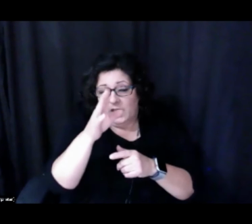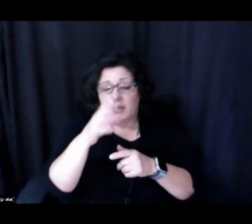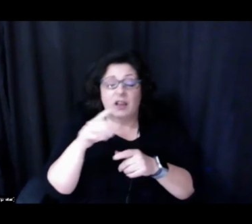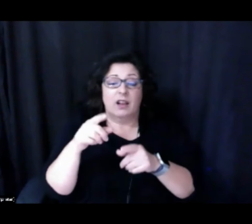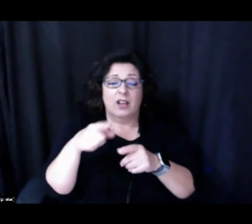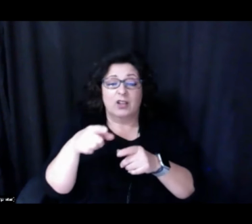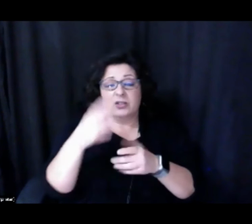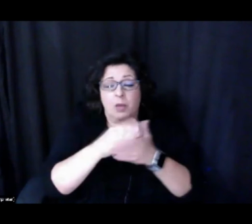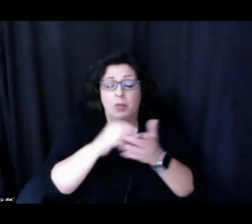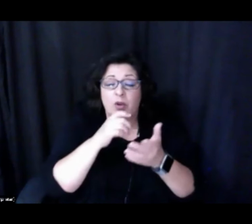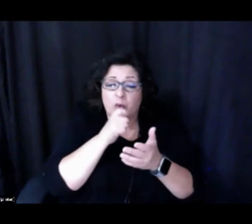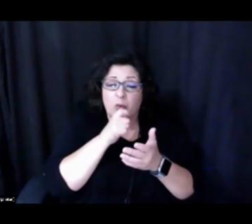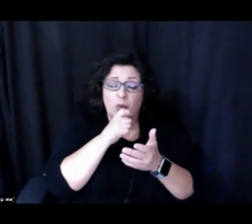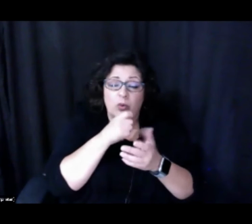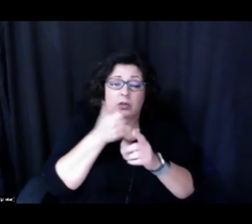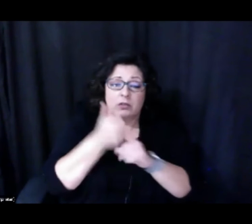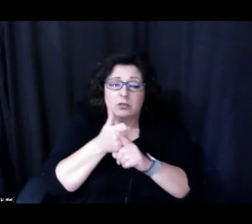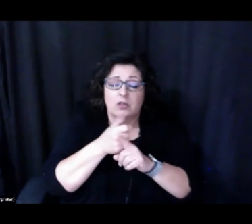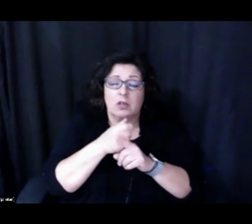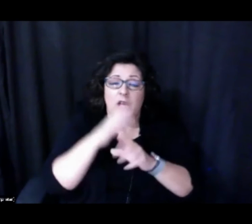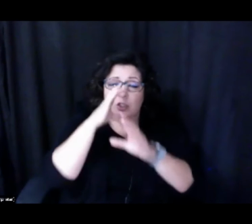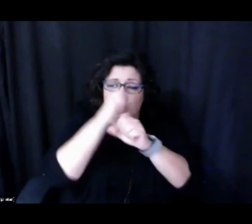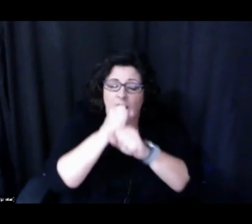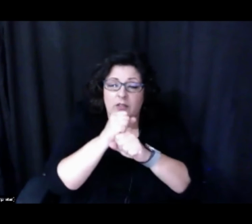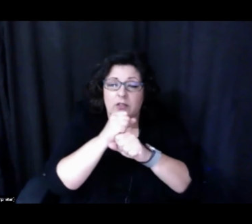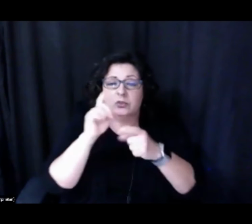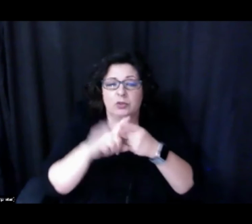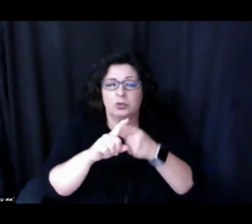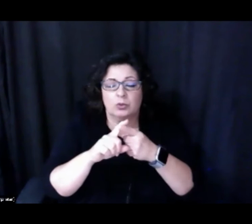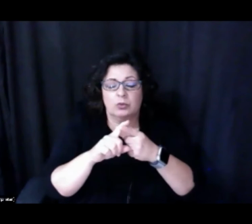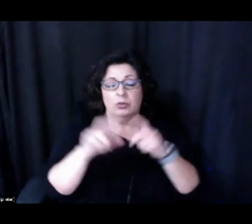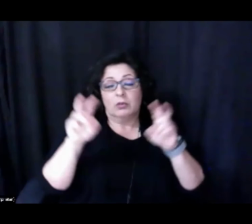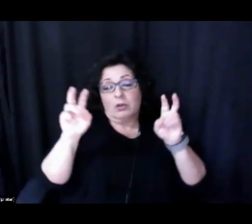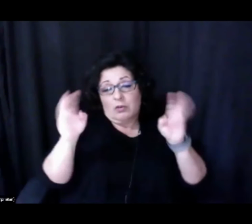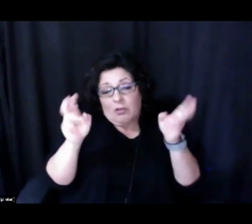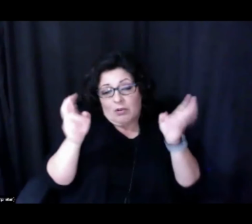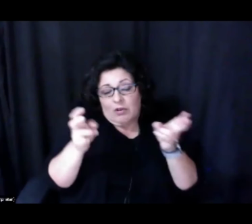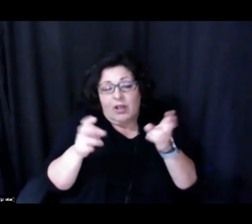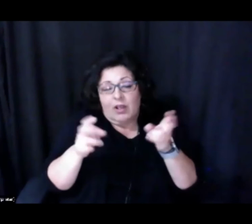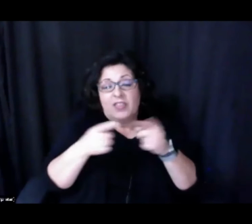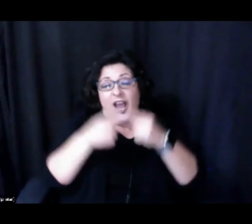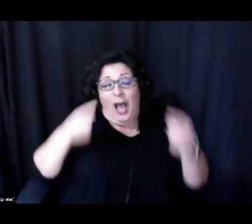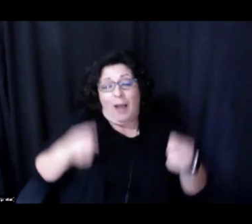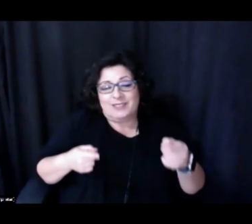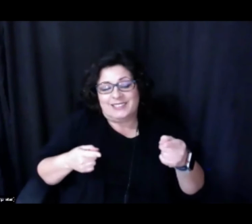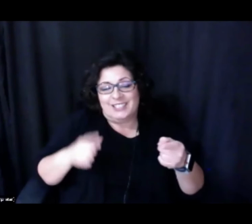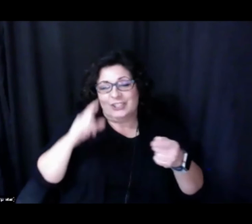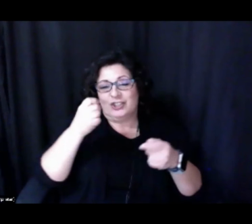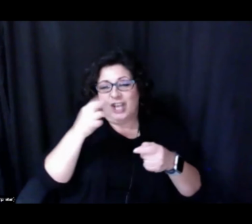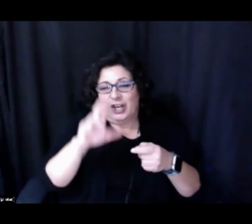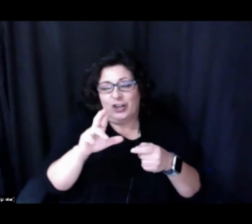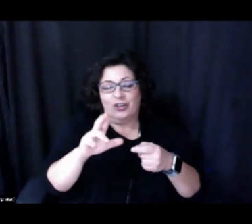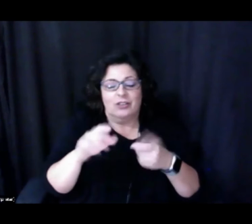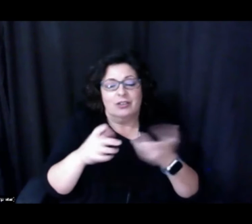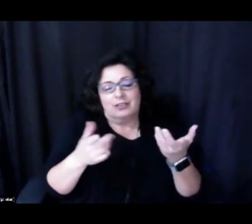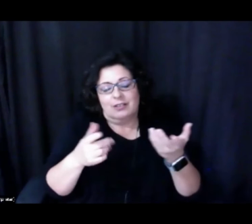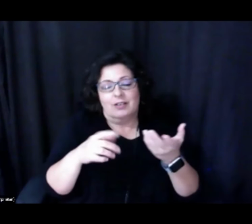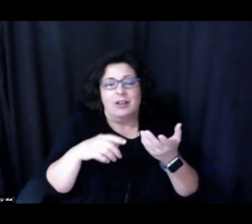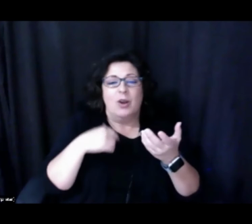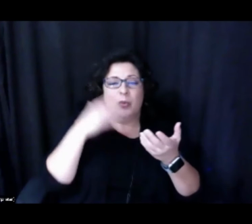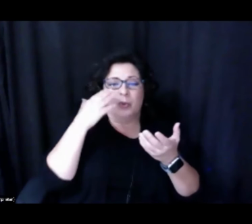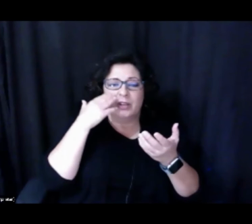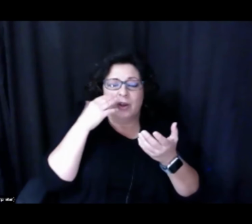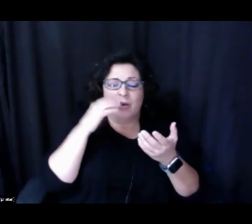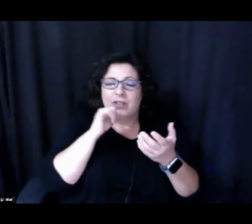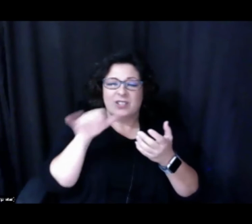So someone who is attracted to, I say, quote unquote, the opposite gender, right? But we know there's no